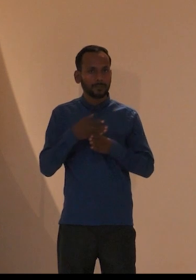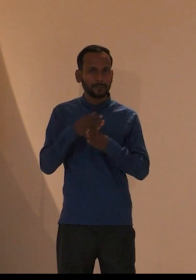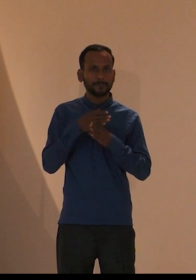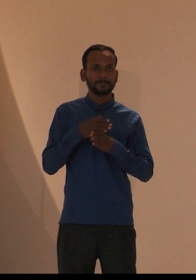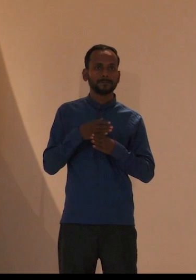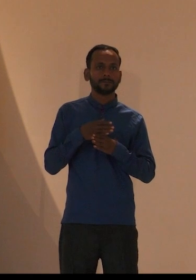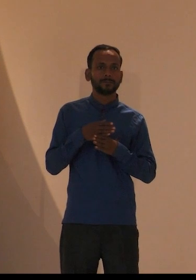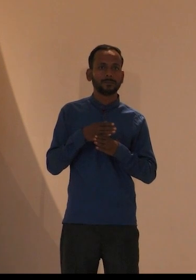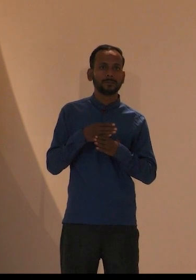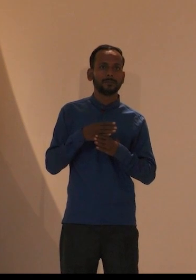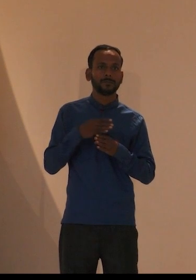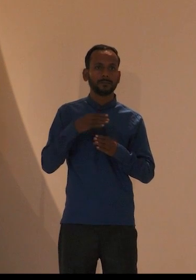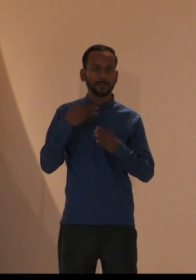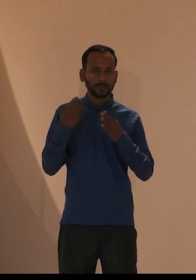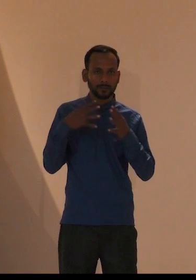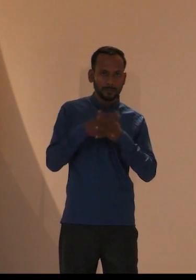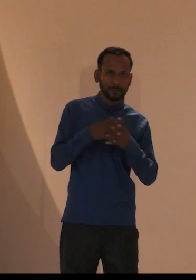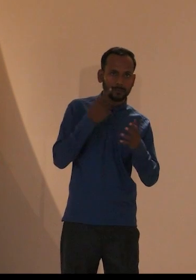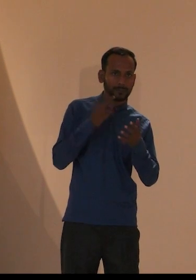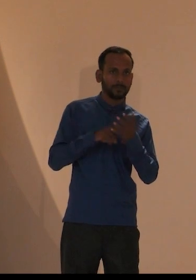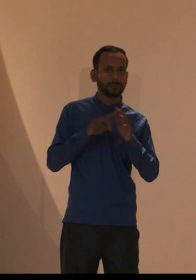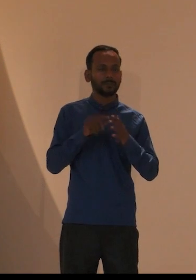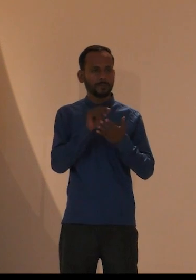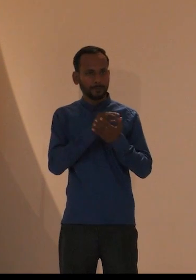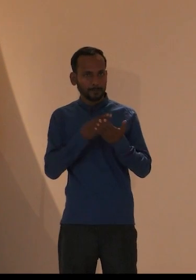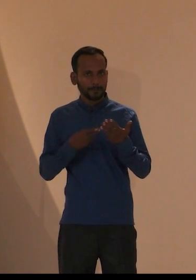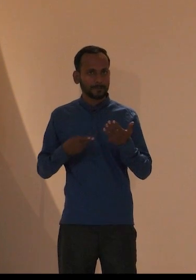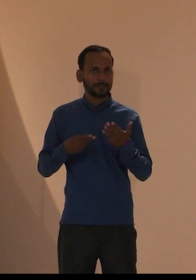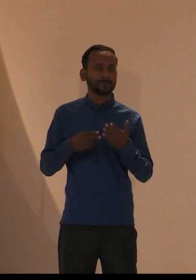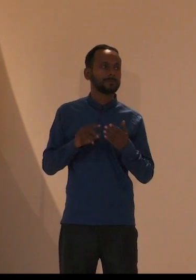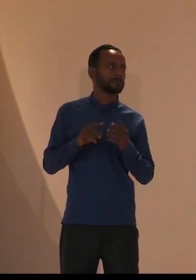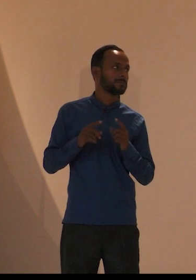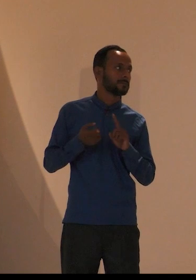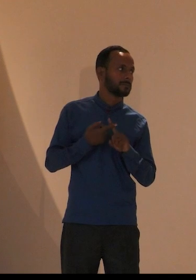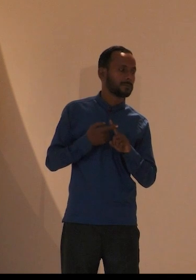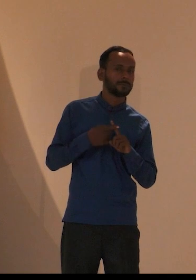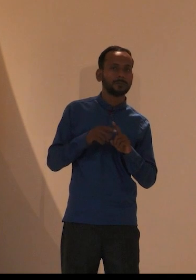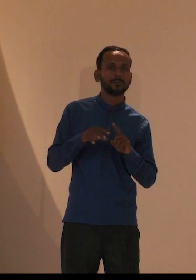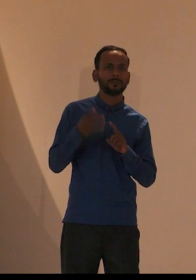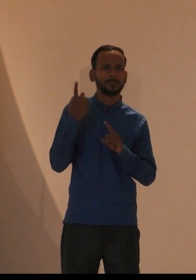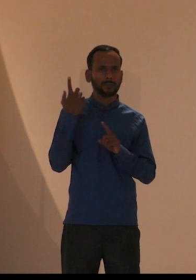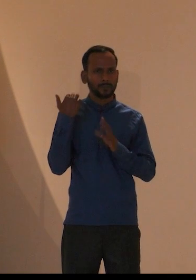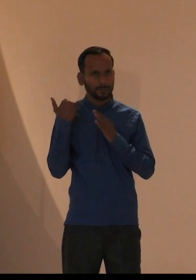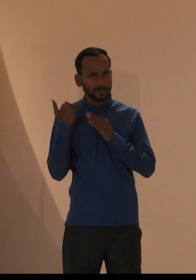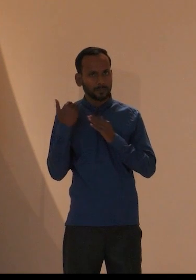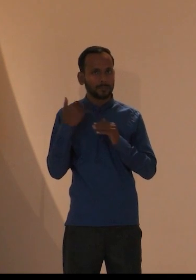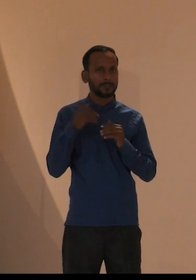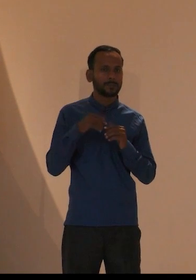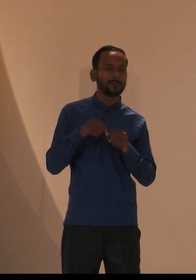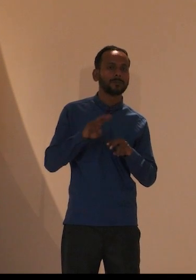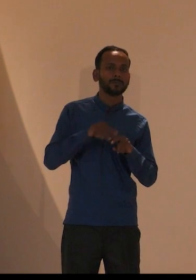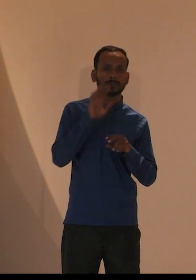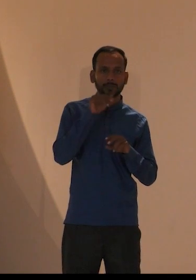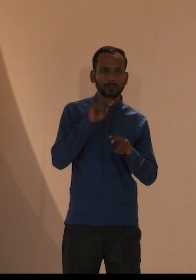bread and wine with his apostles. So that day is the day before Good Friday, is called